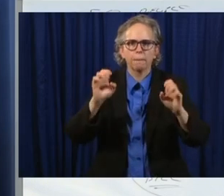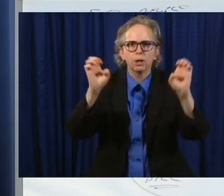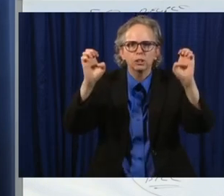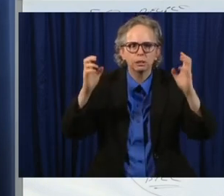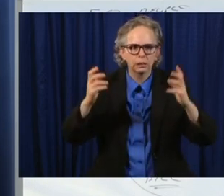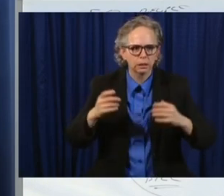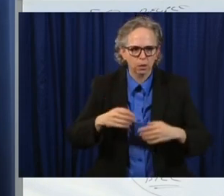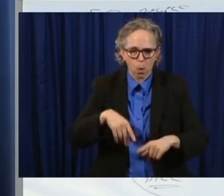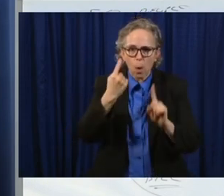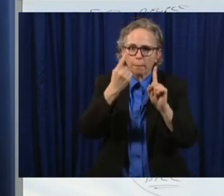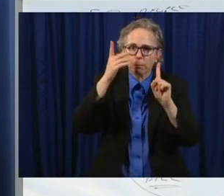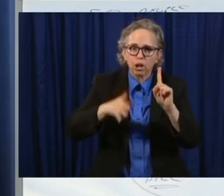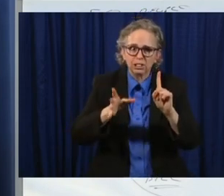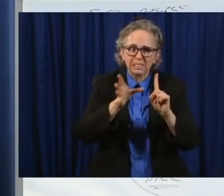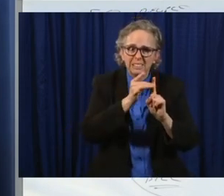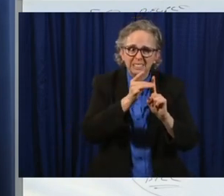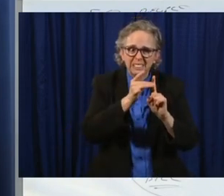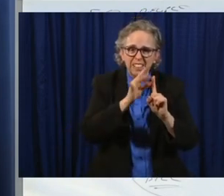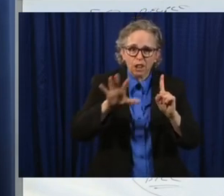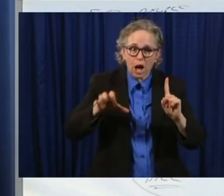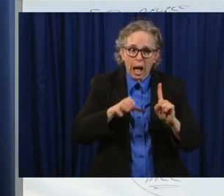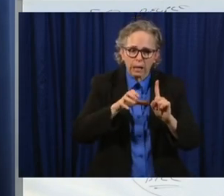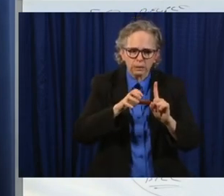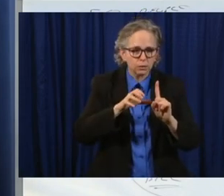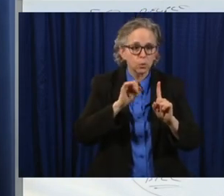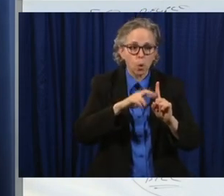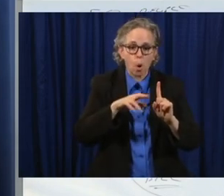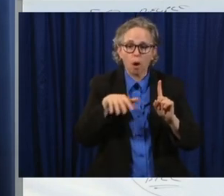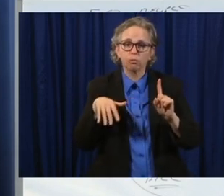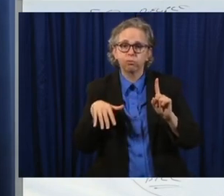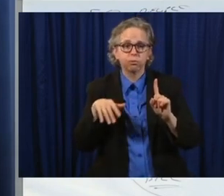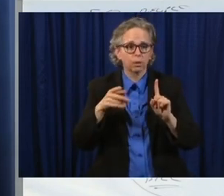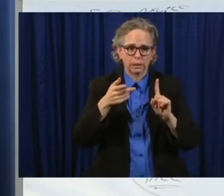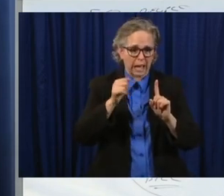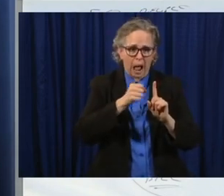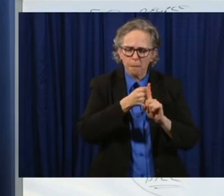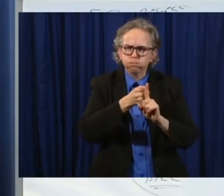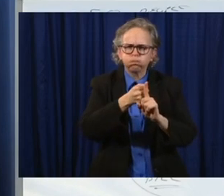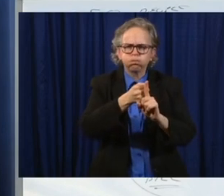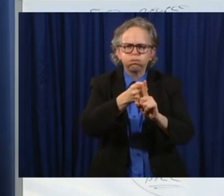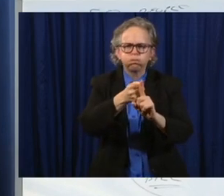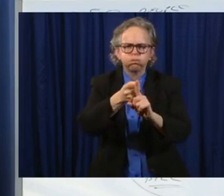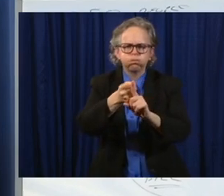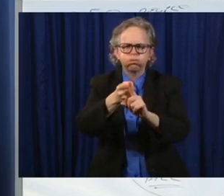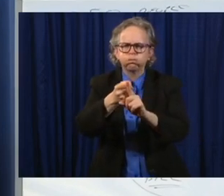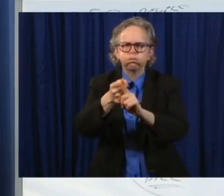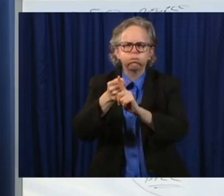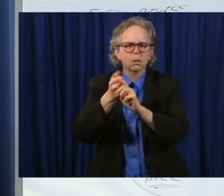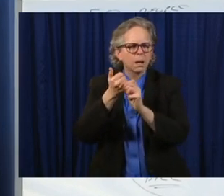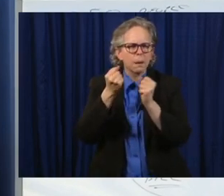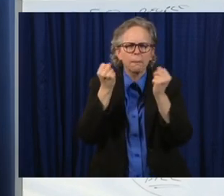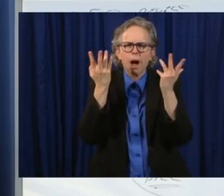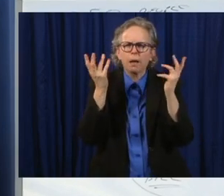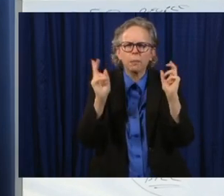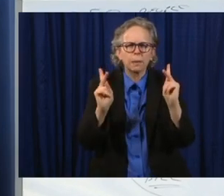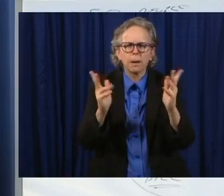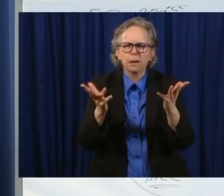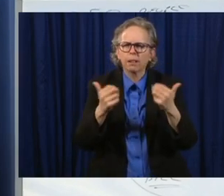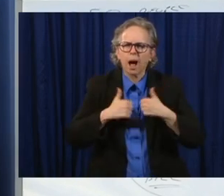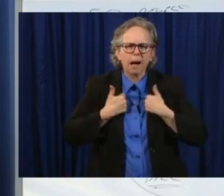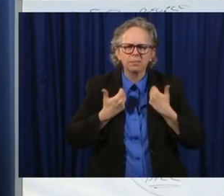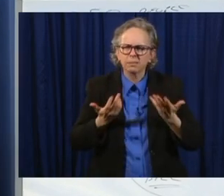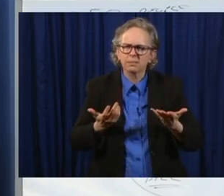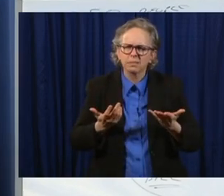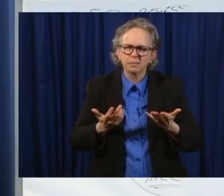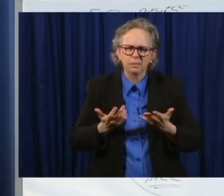actions or inactions can dramatically impact in others, and sometimes multiple, 10,